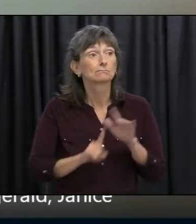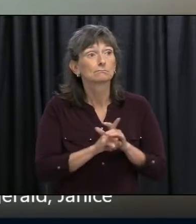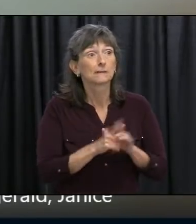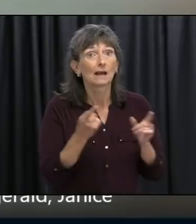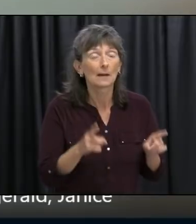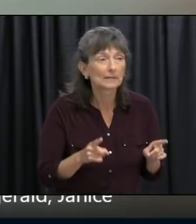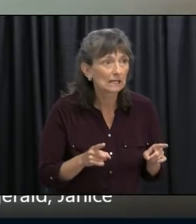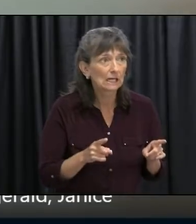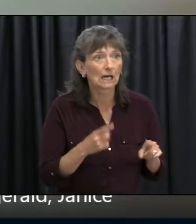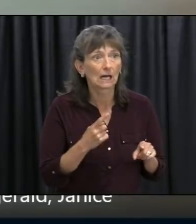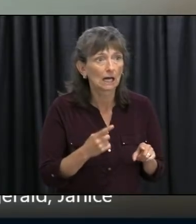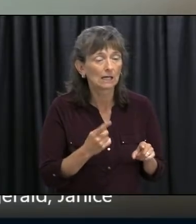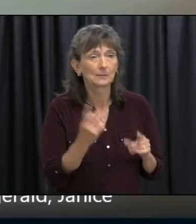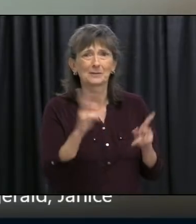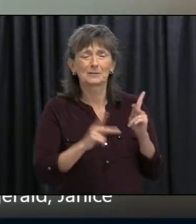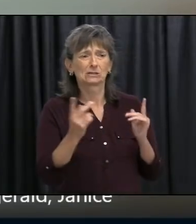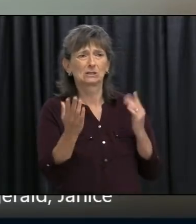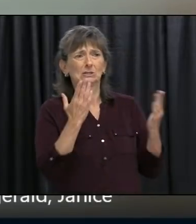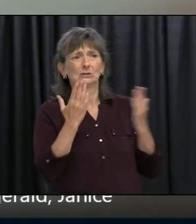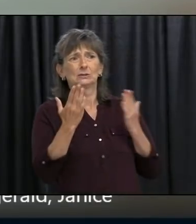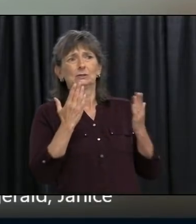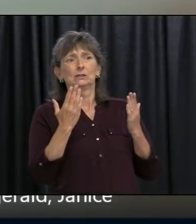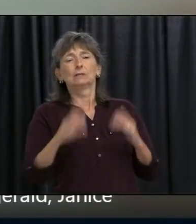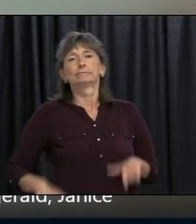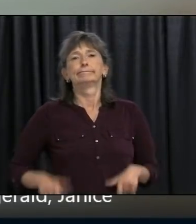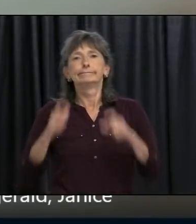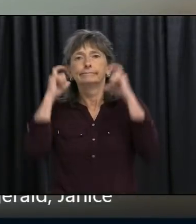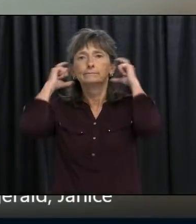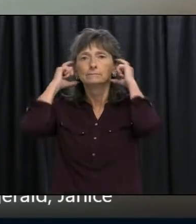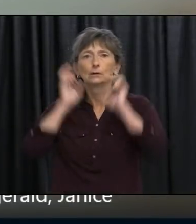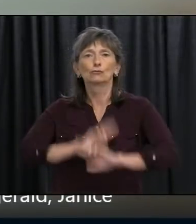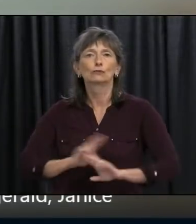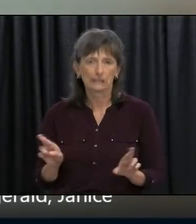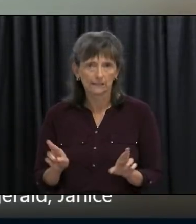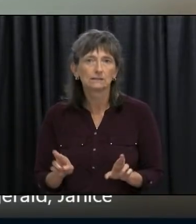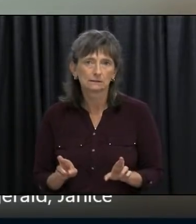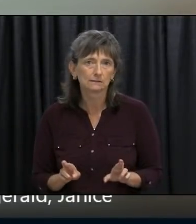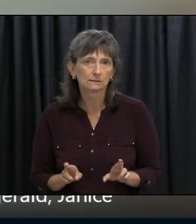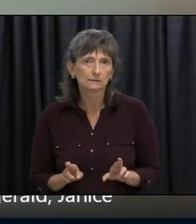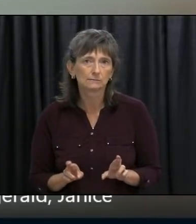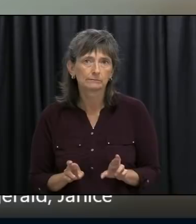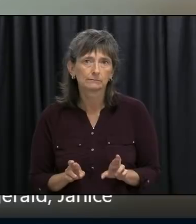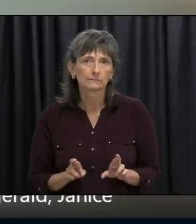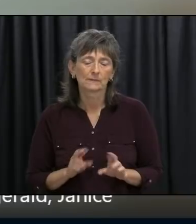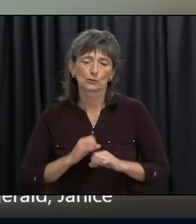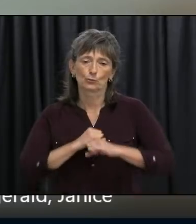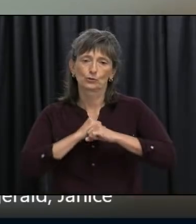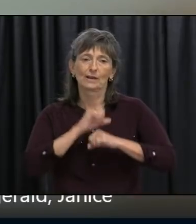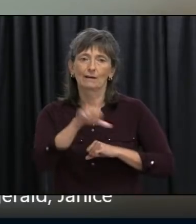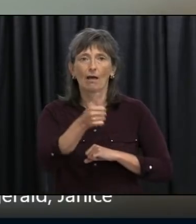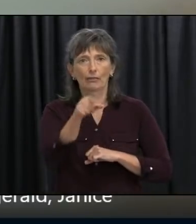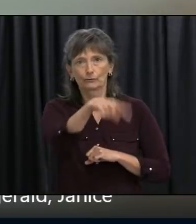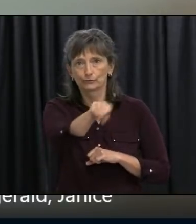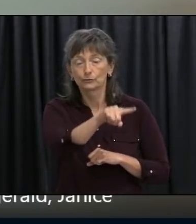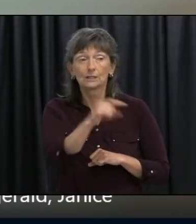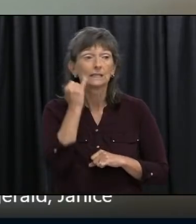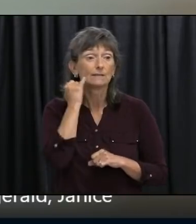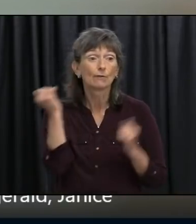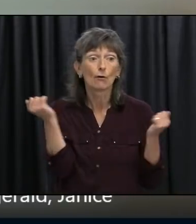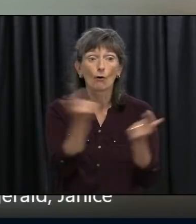not able to physically distance, that they put the mask on and protect those around you. And if